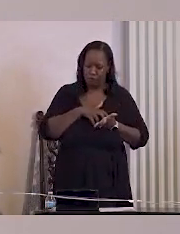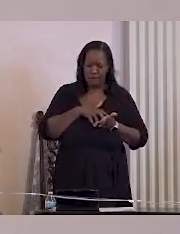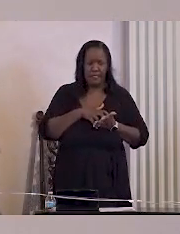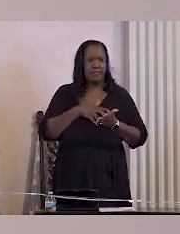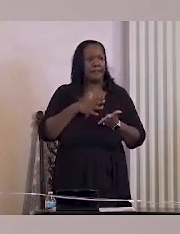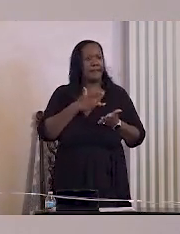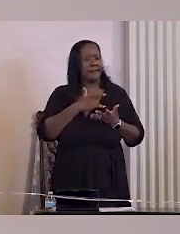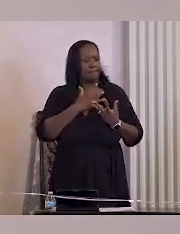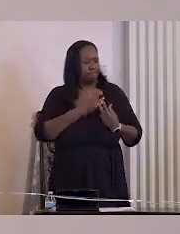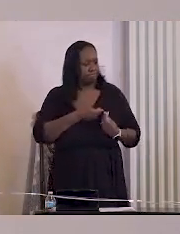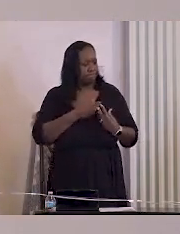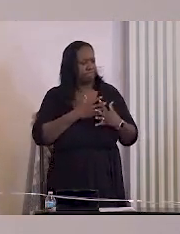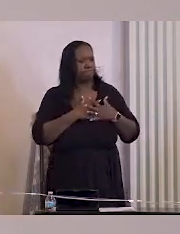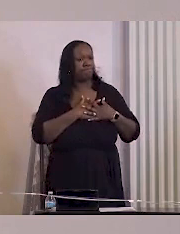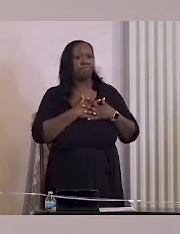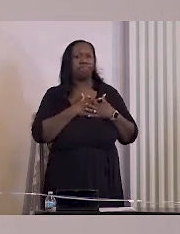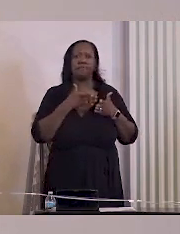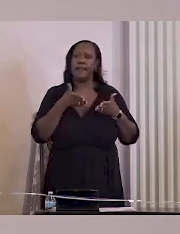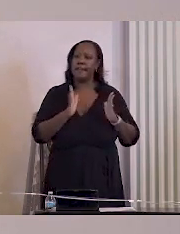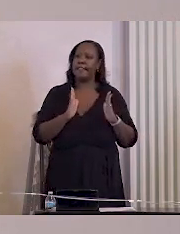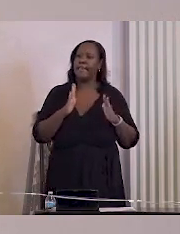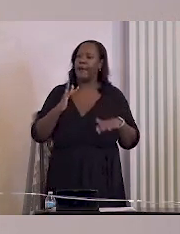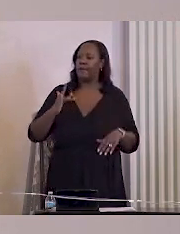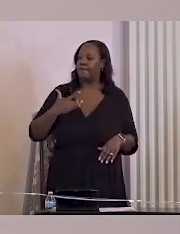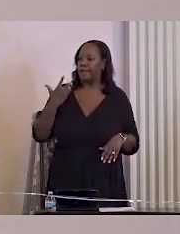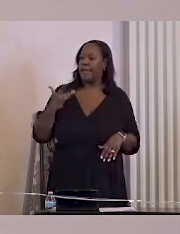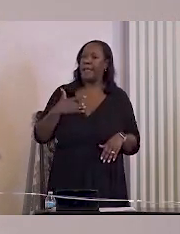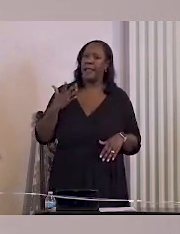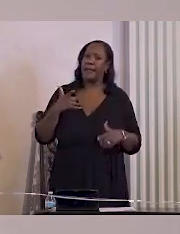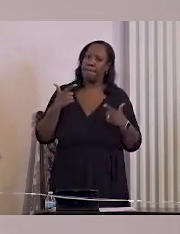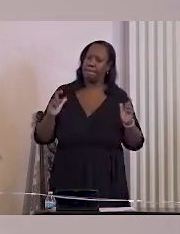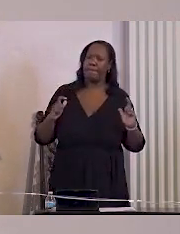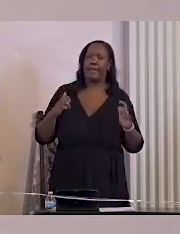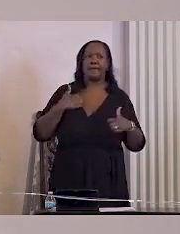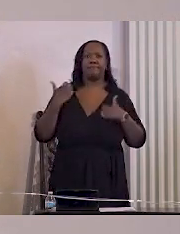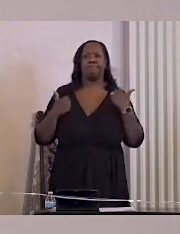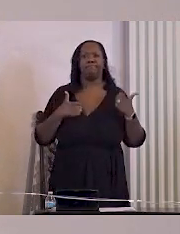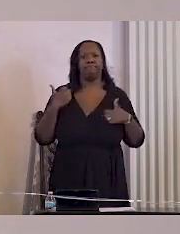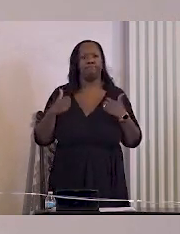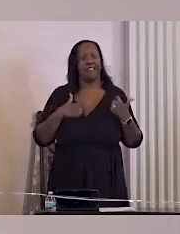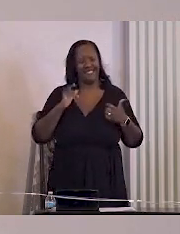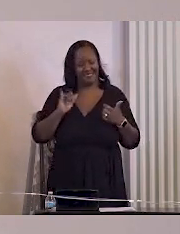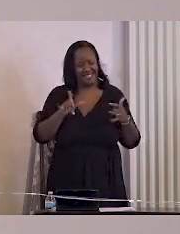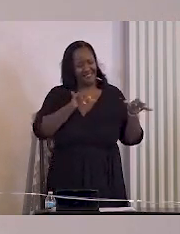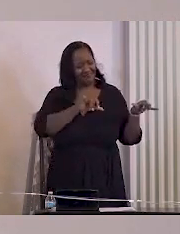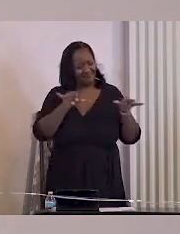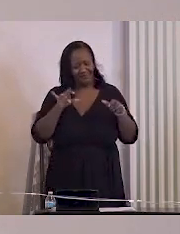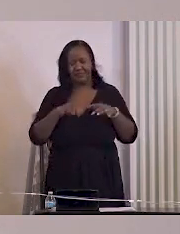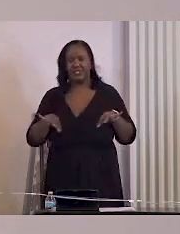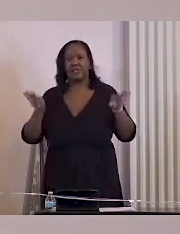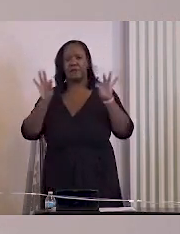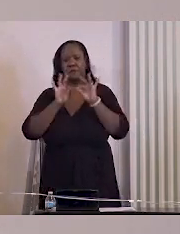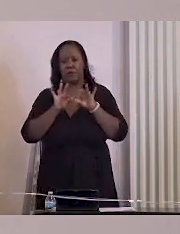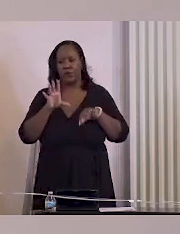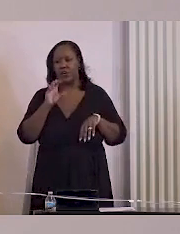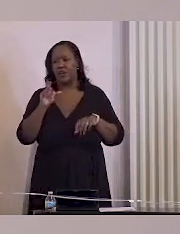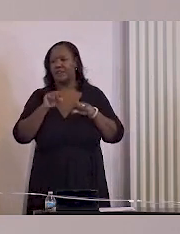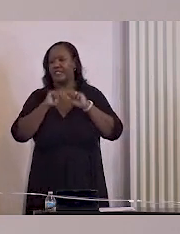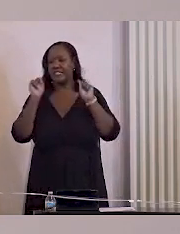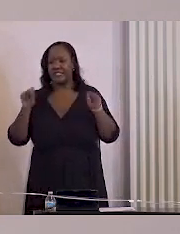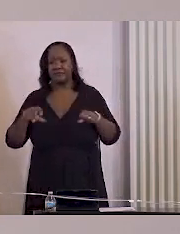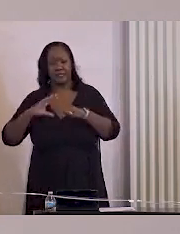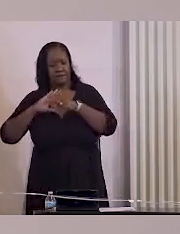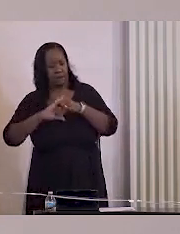and being willing to allow ourselves to feel big things is just as important in our deconstruction of systems